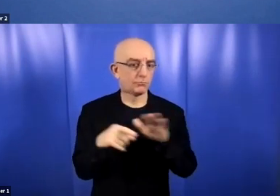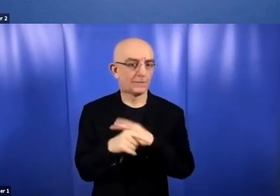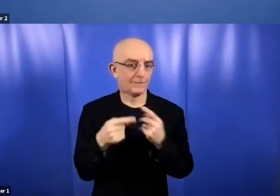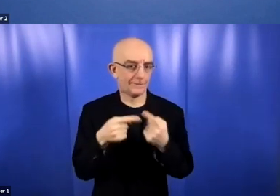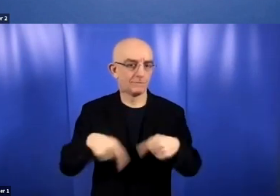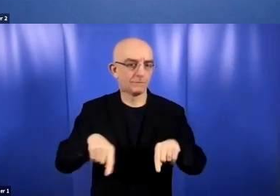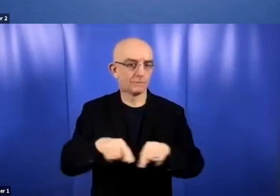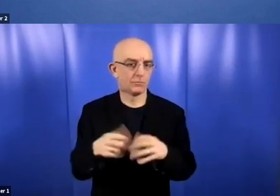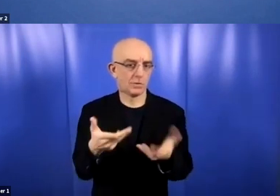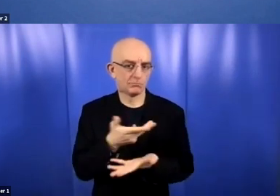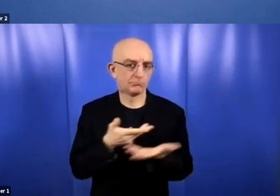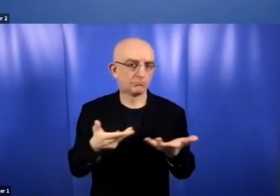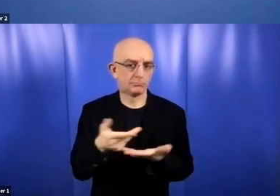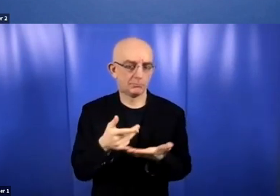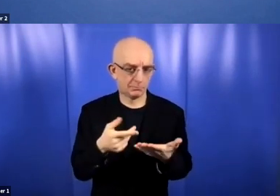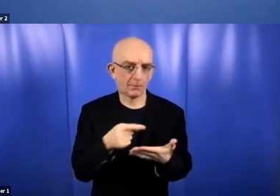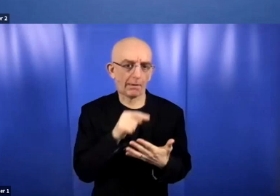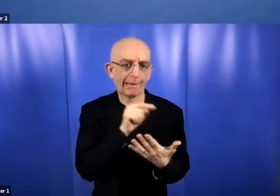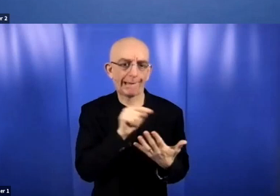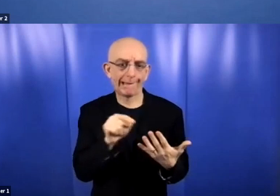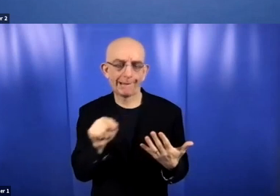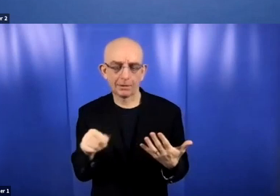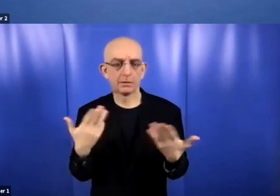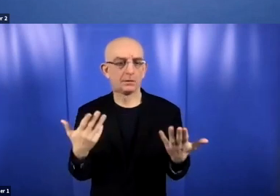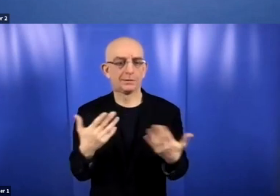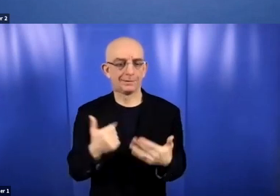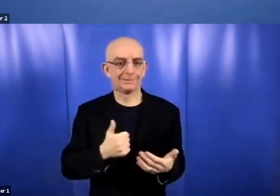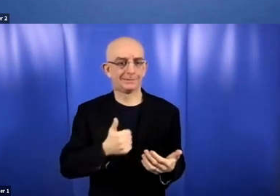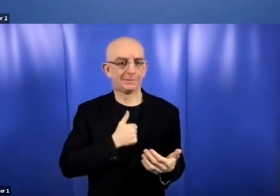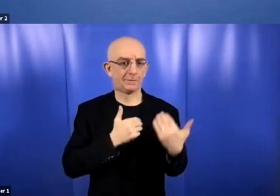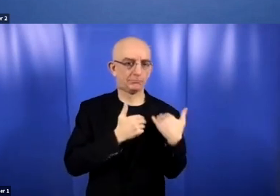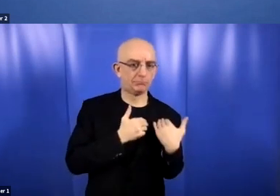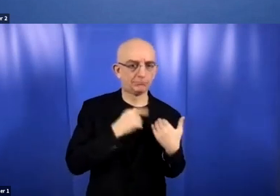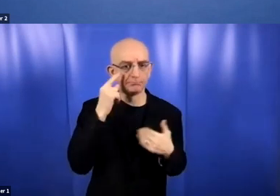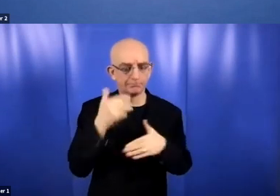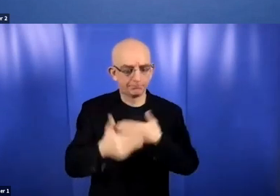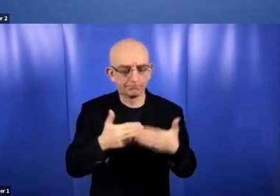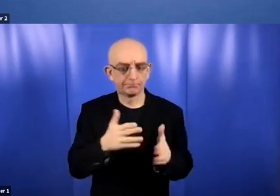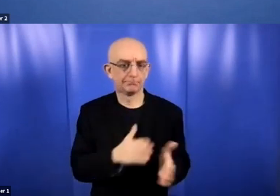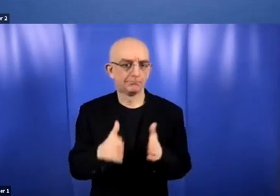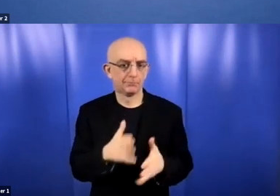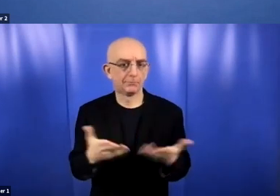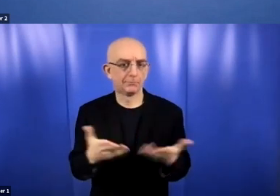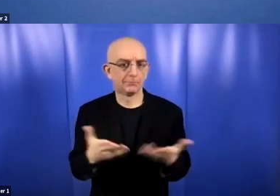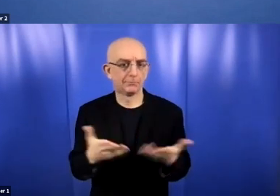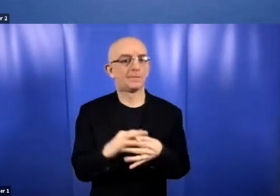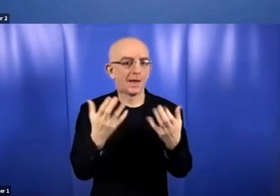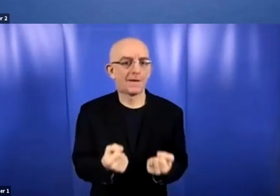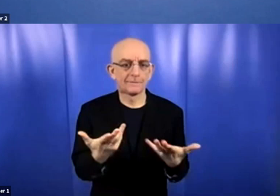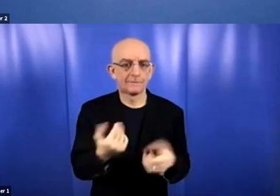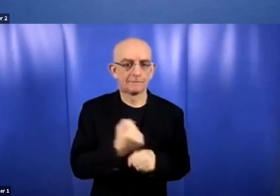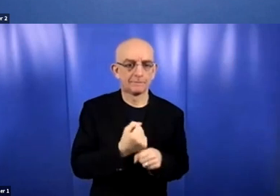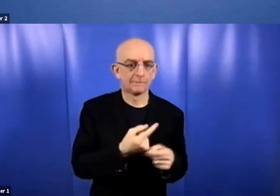significant number of NGOs who have come together and said, what does self-reliance actually look at? What are the key